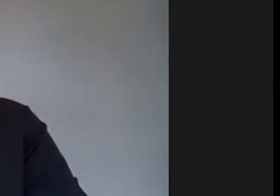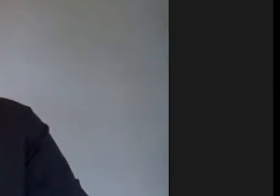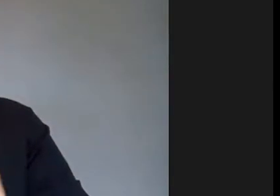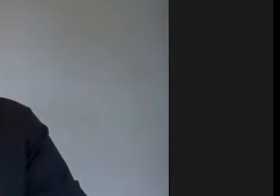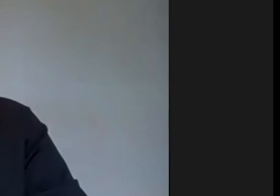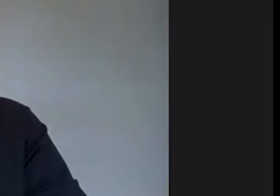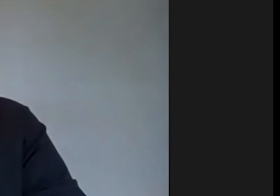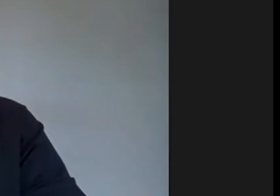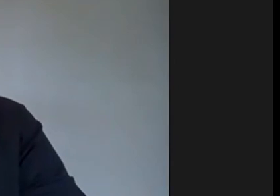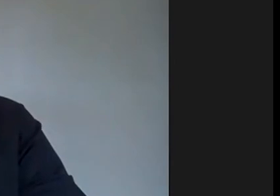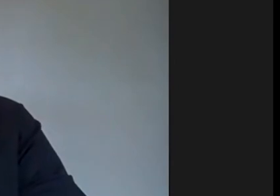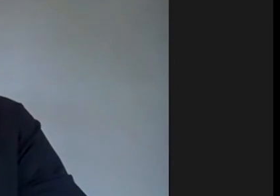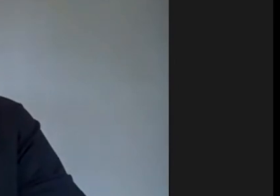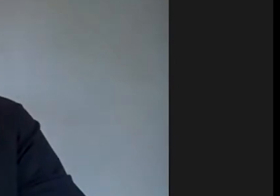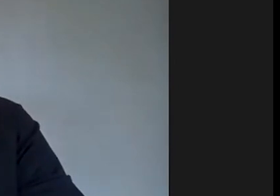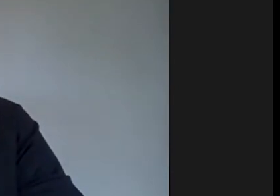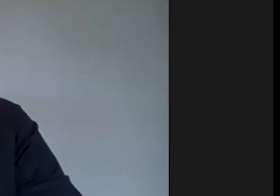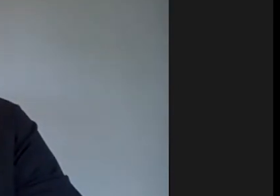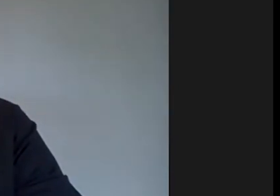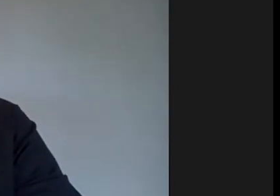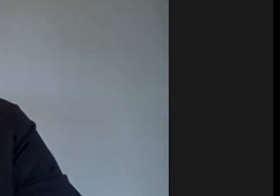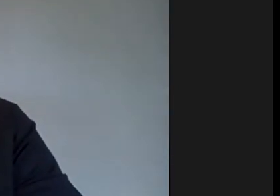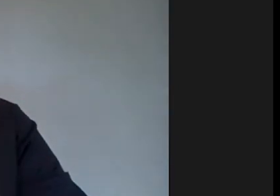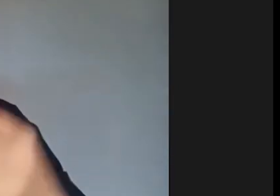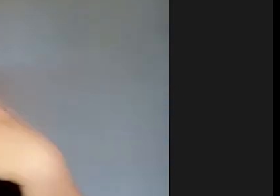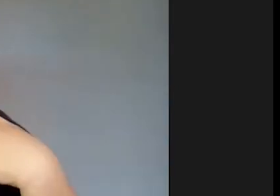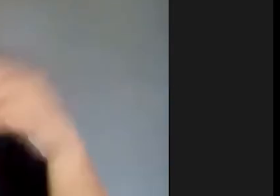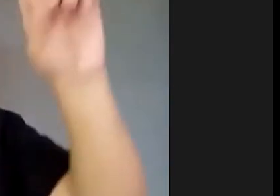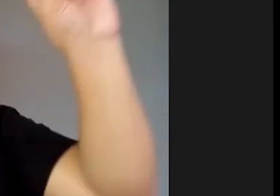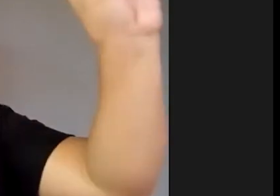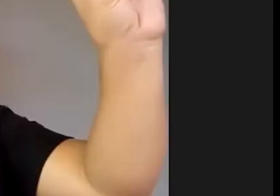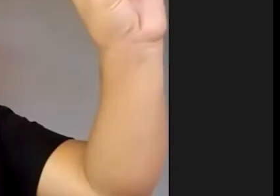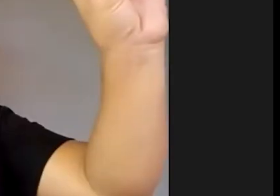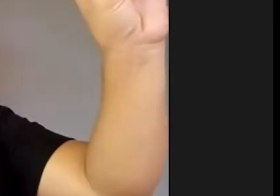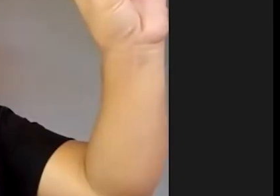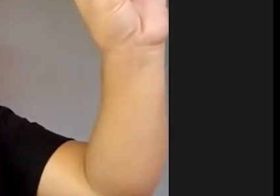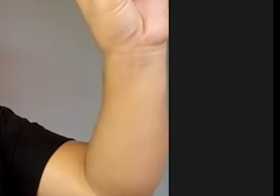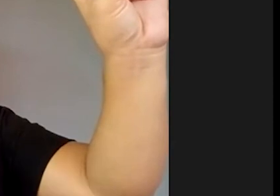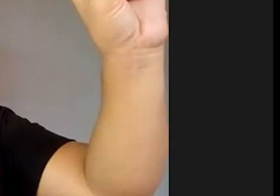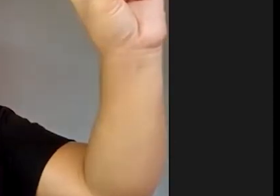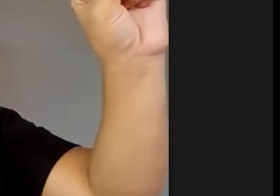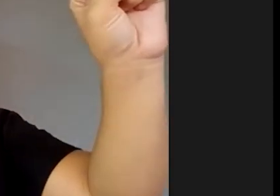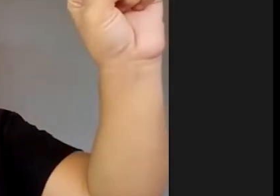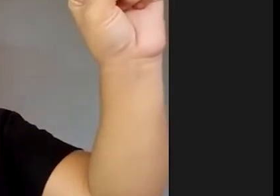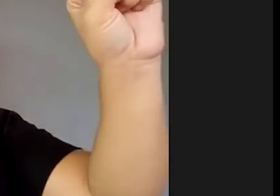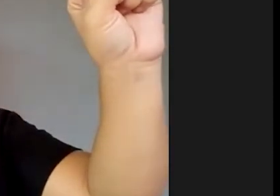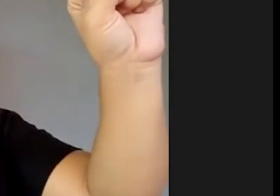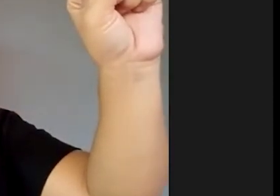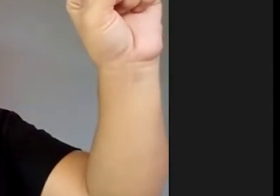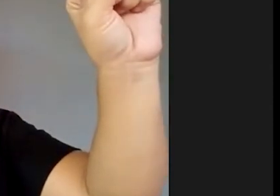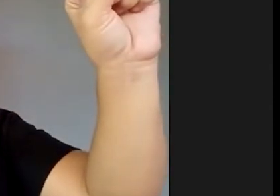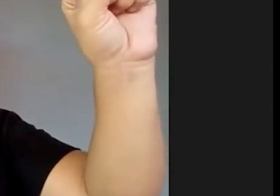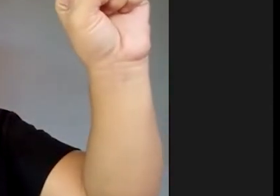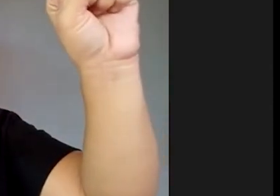So you have S, then you have Yes. NP, and then you have VP.